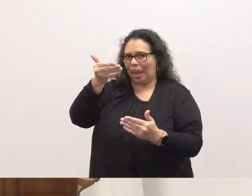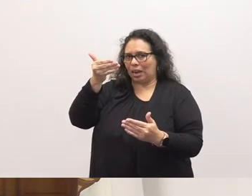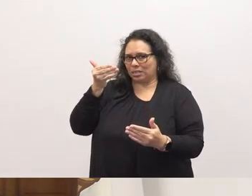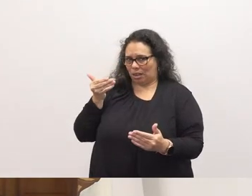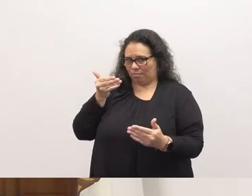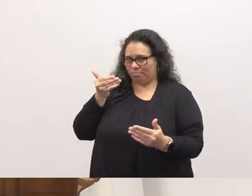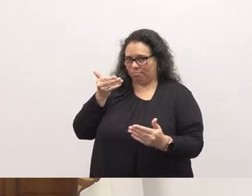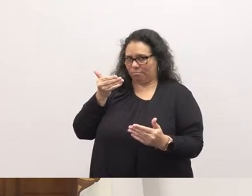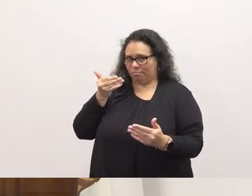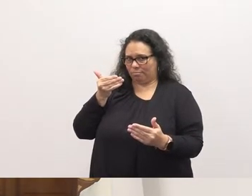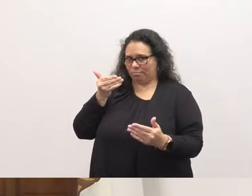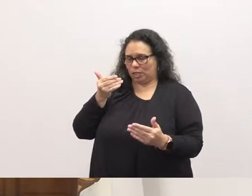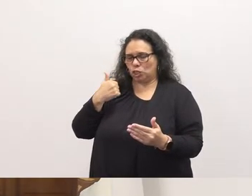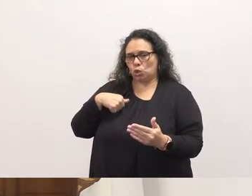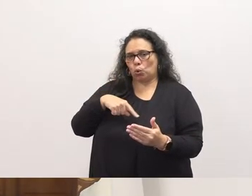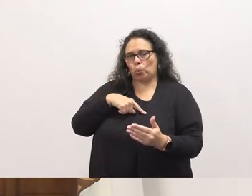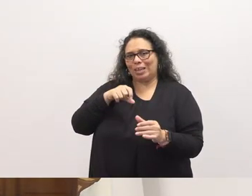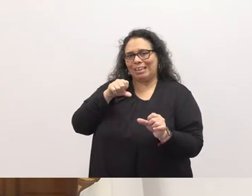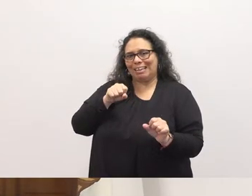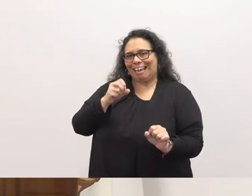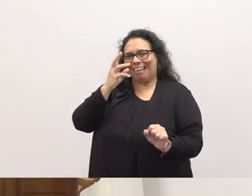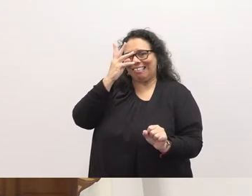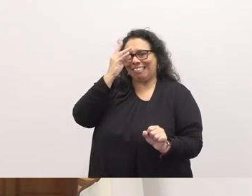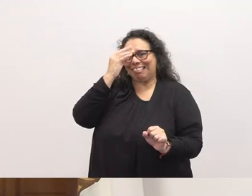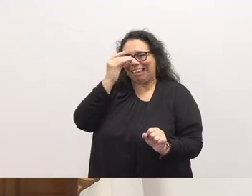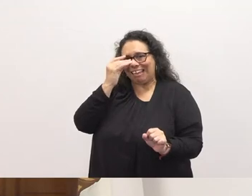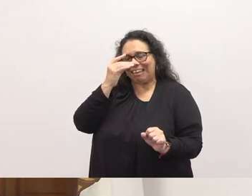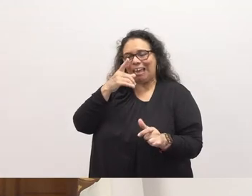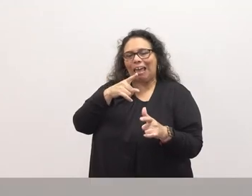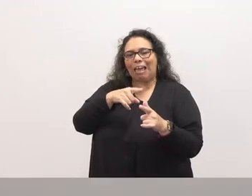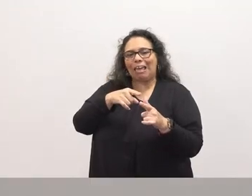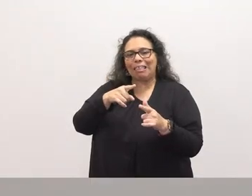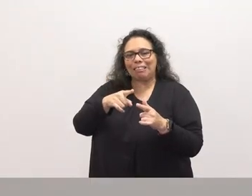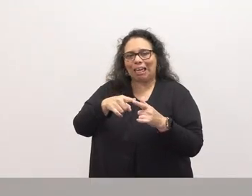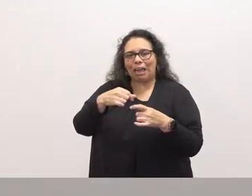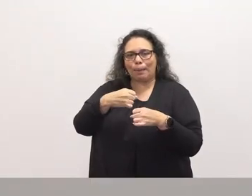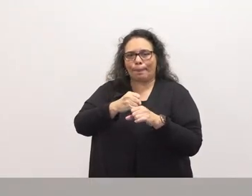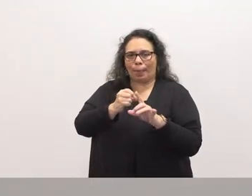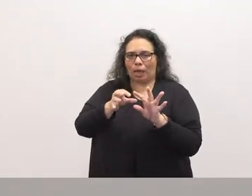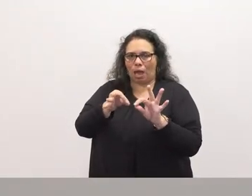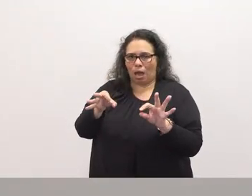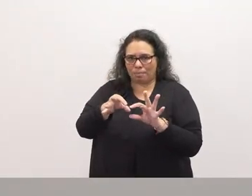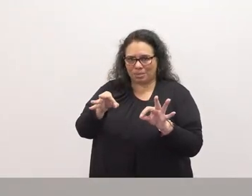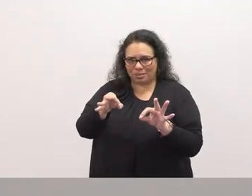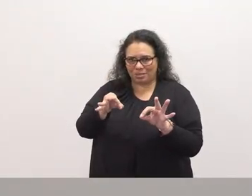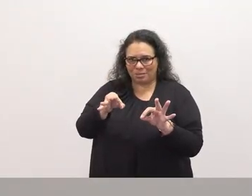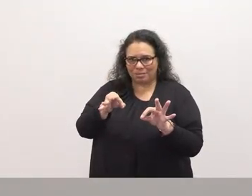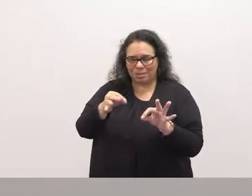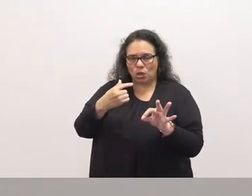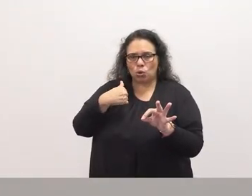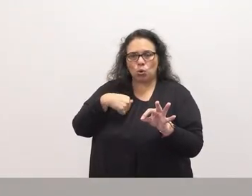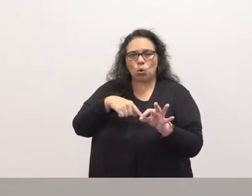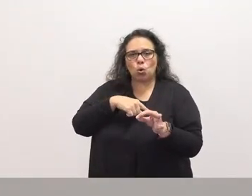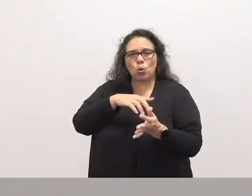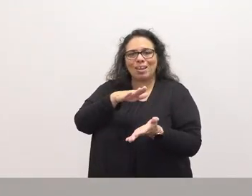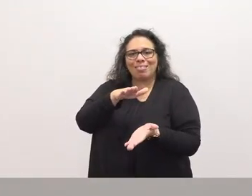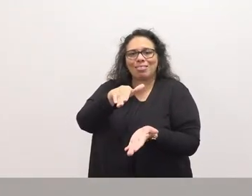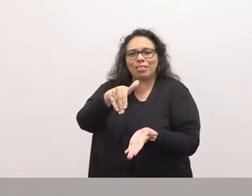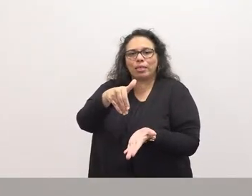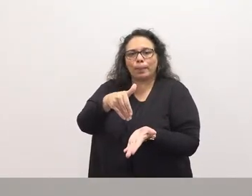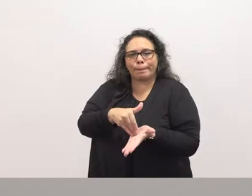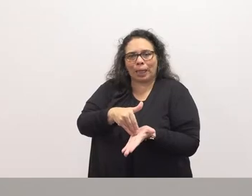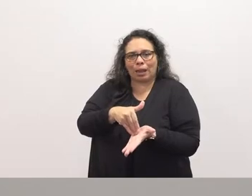can think about it and make comments. We are in the middle, we're in the middle of